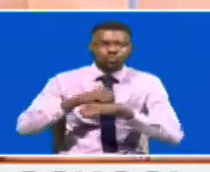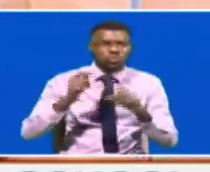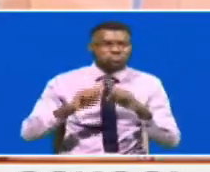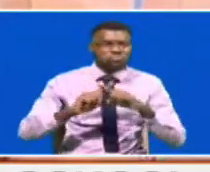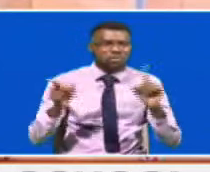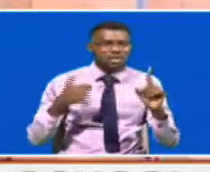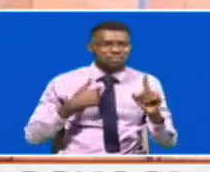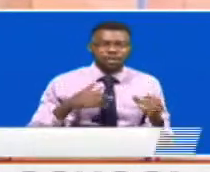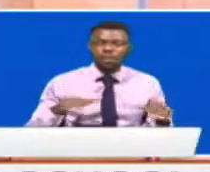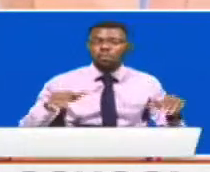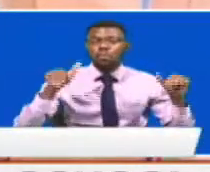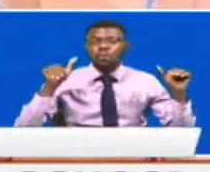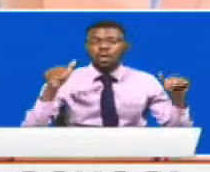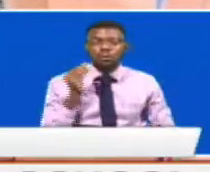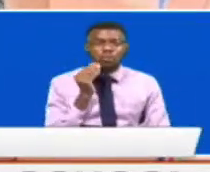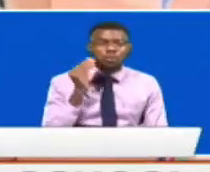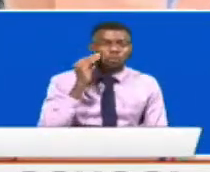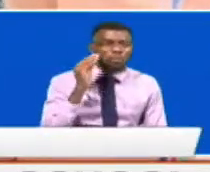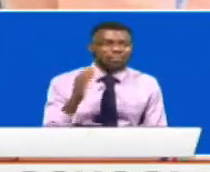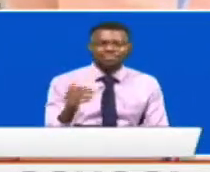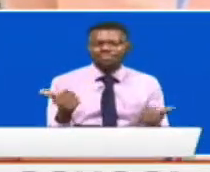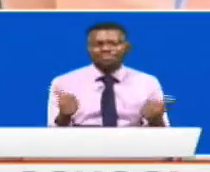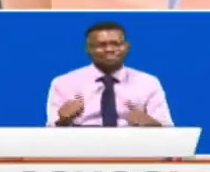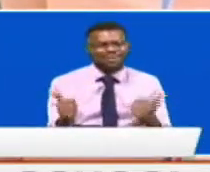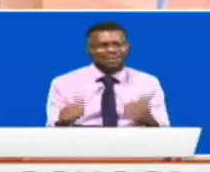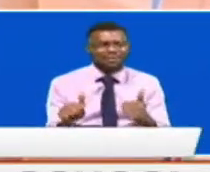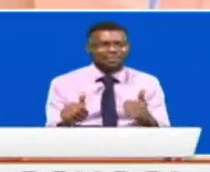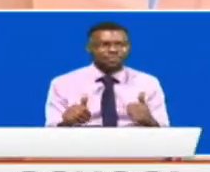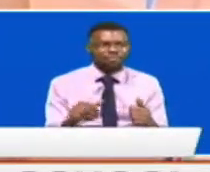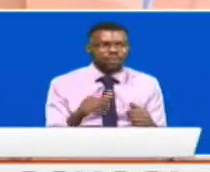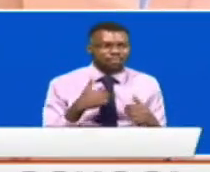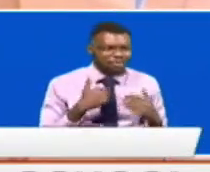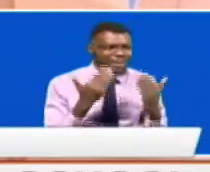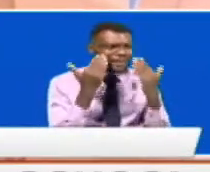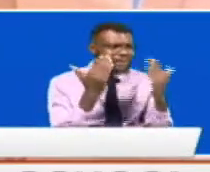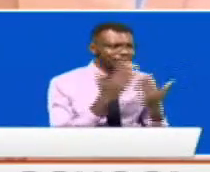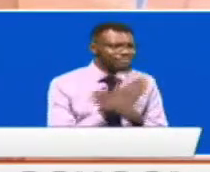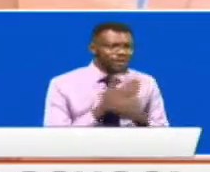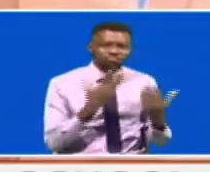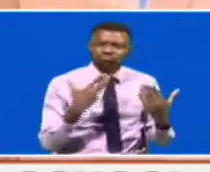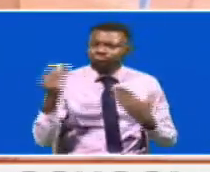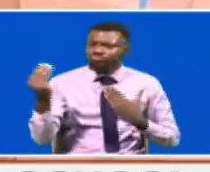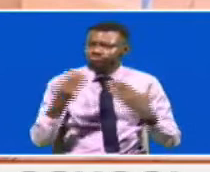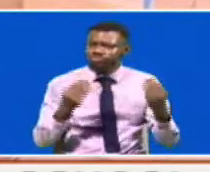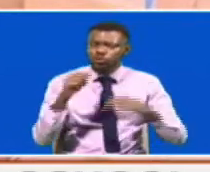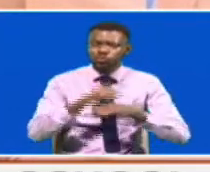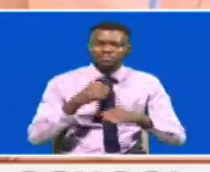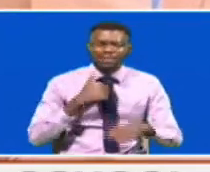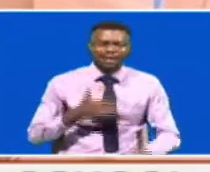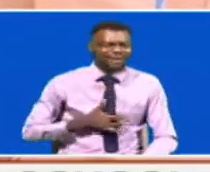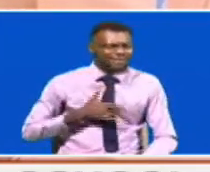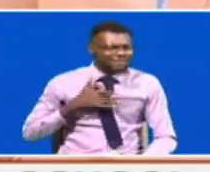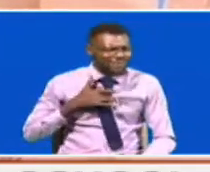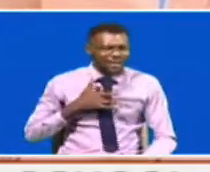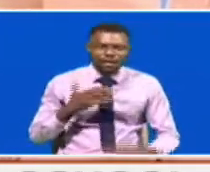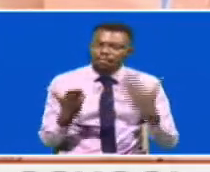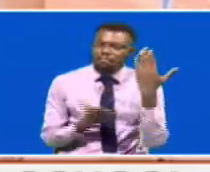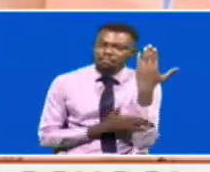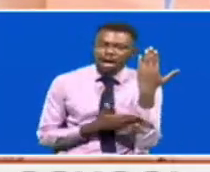mimi nilikuwa bado. Na alikuwa nilikiona wenzangu wanaenda shule, nilikuwa nasi vibaya na tama ningekuwa